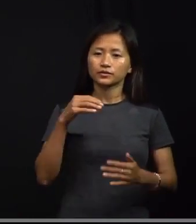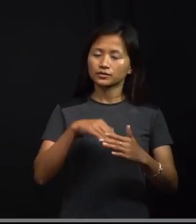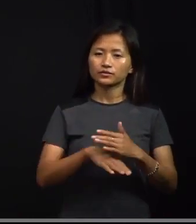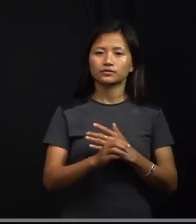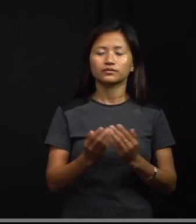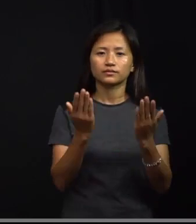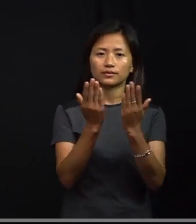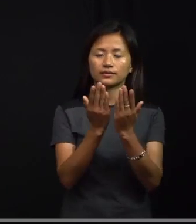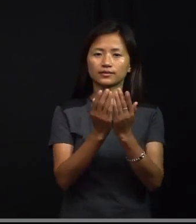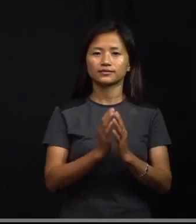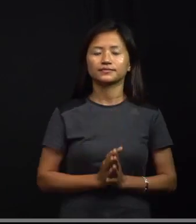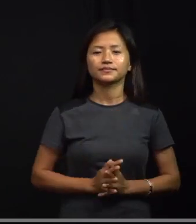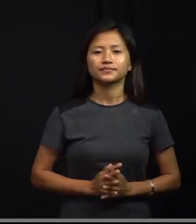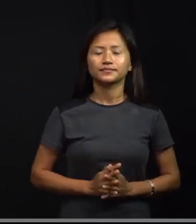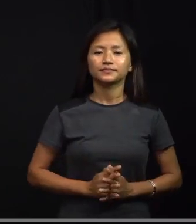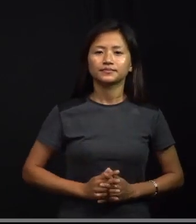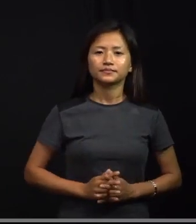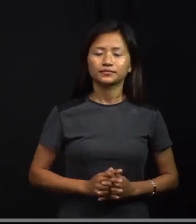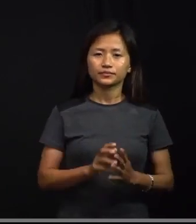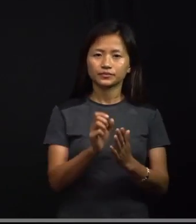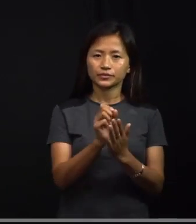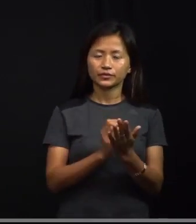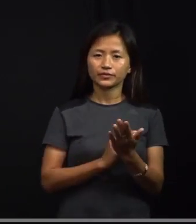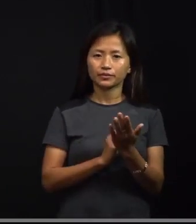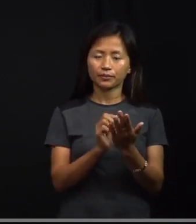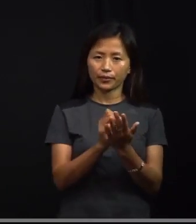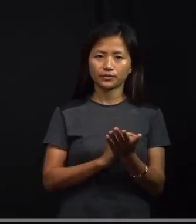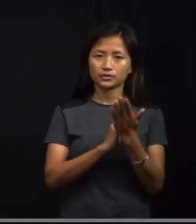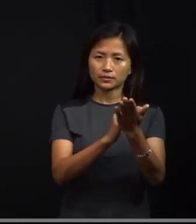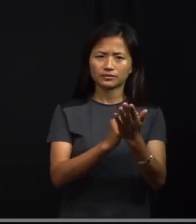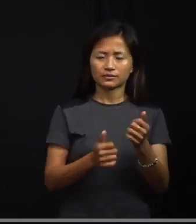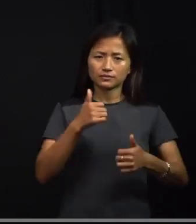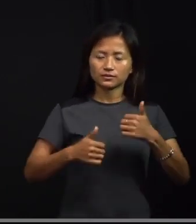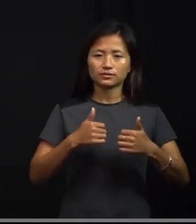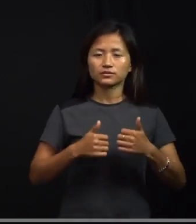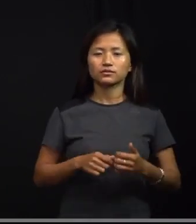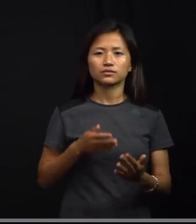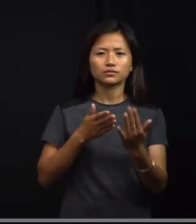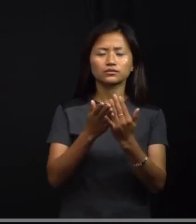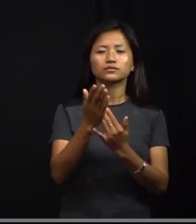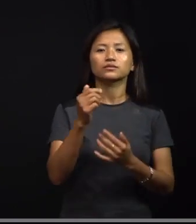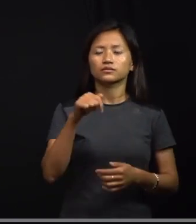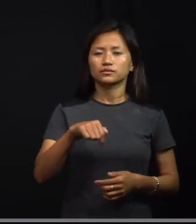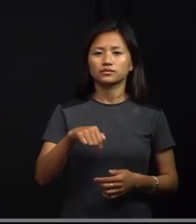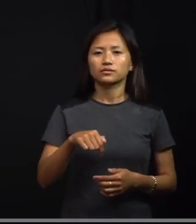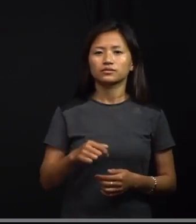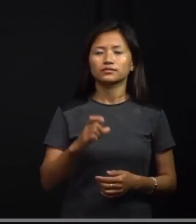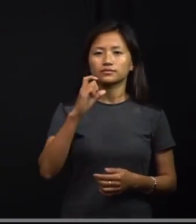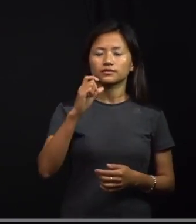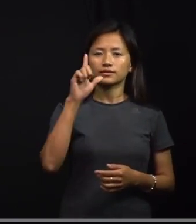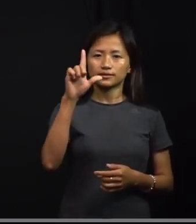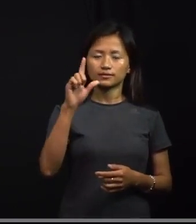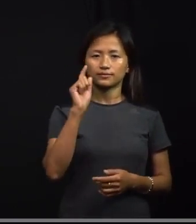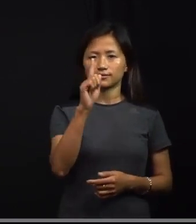the lesson, right after appearing your metric exam and you got through and now you are in class